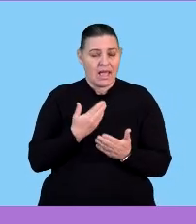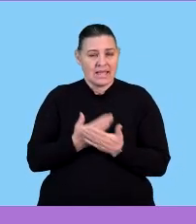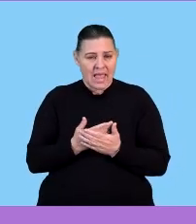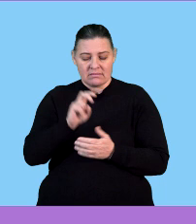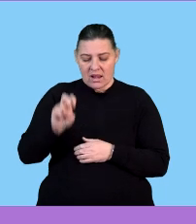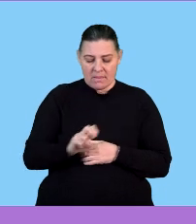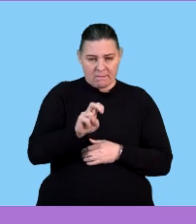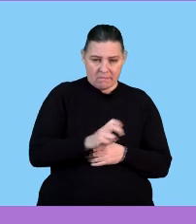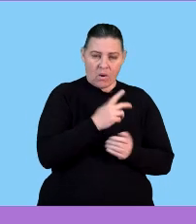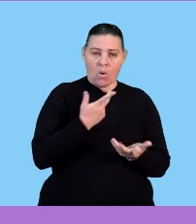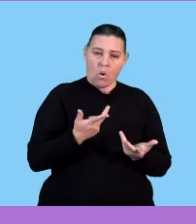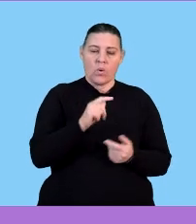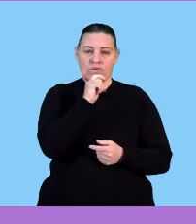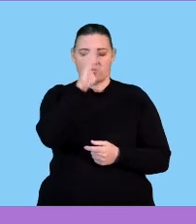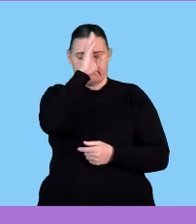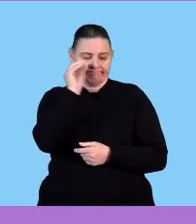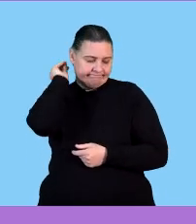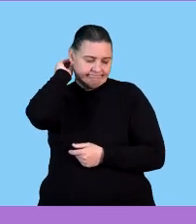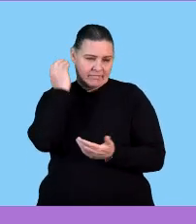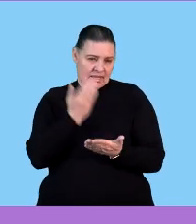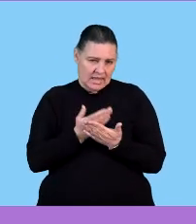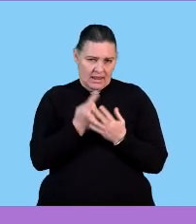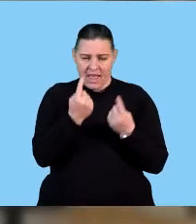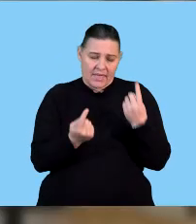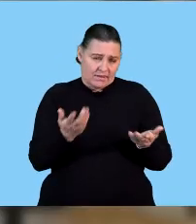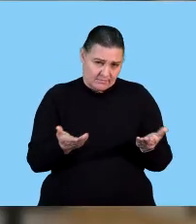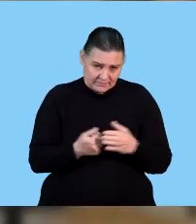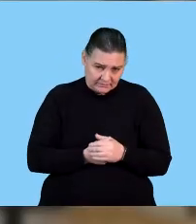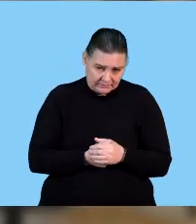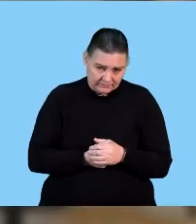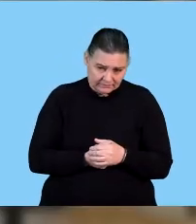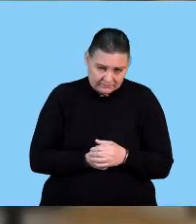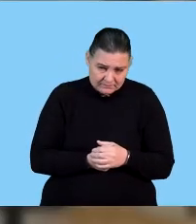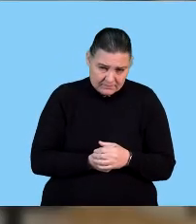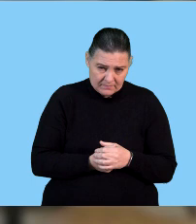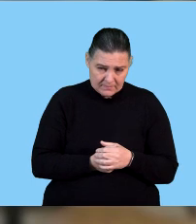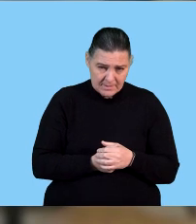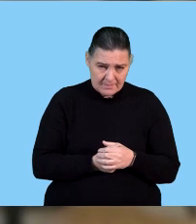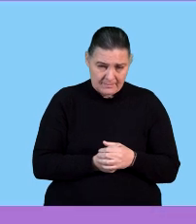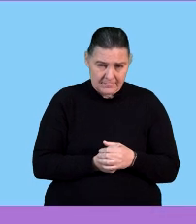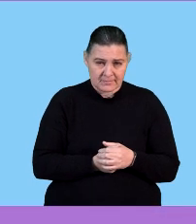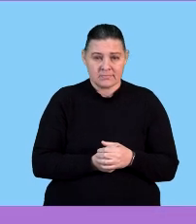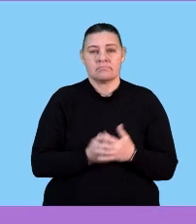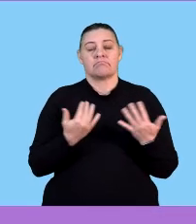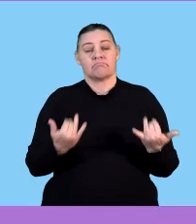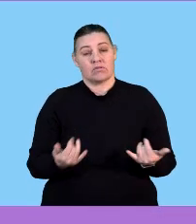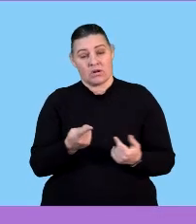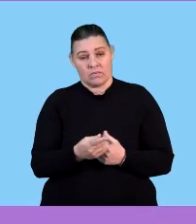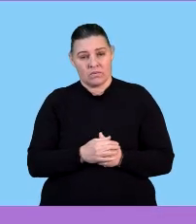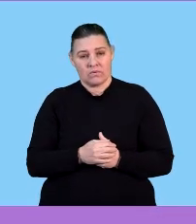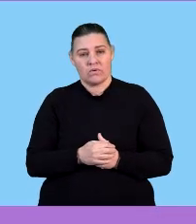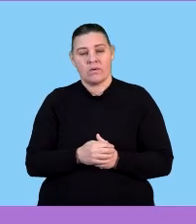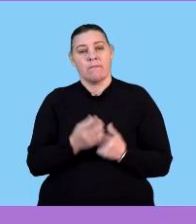have used this leapfrog system, or you could have memorized them, all of the different conversions. Up to you. So in this